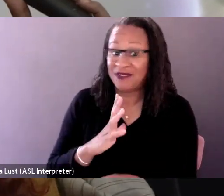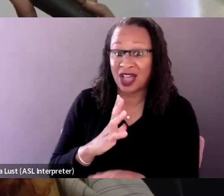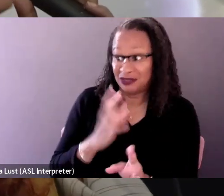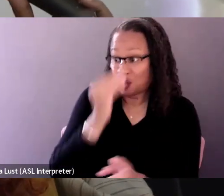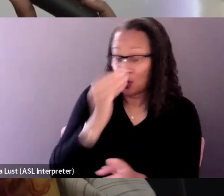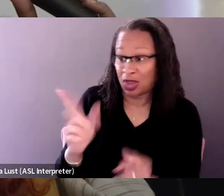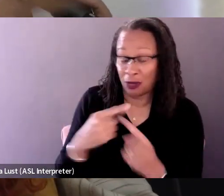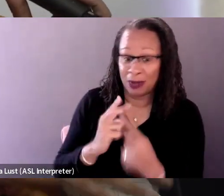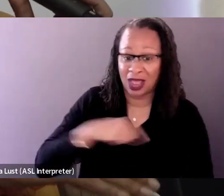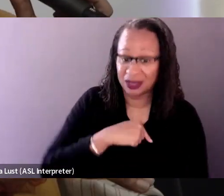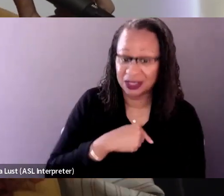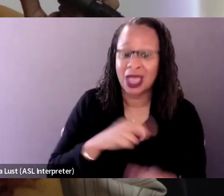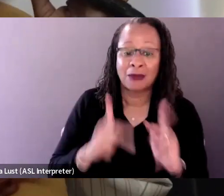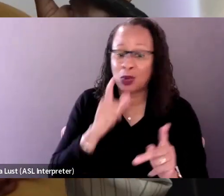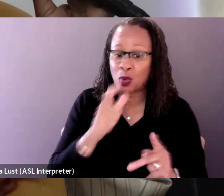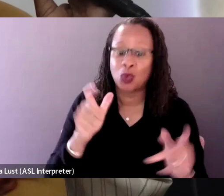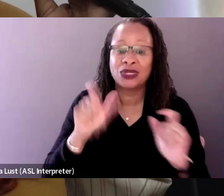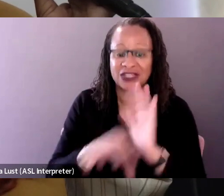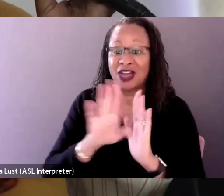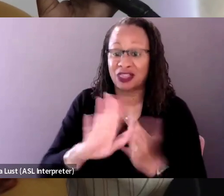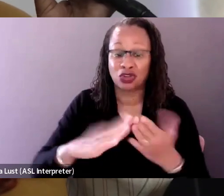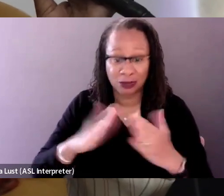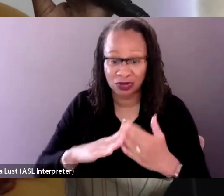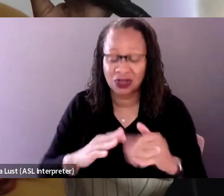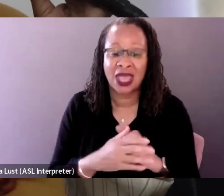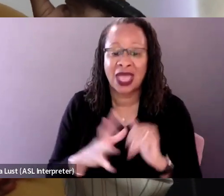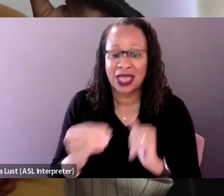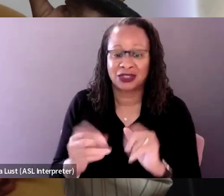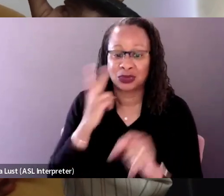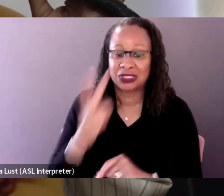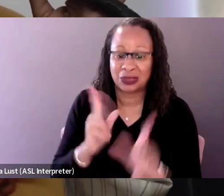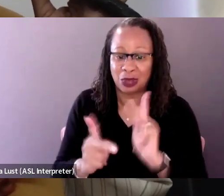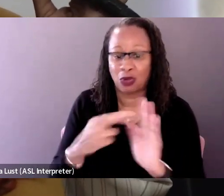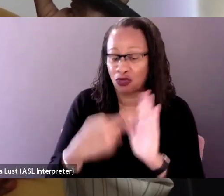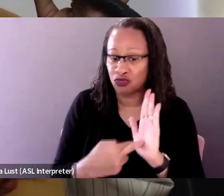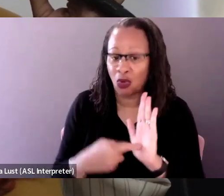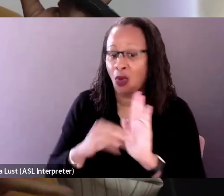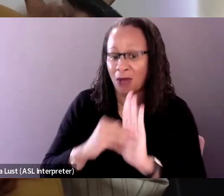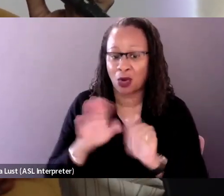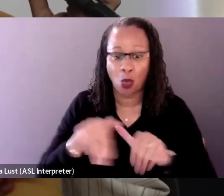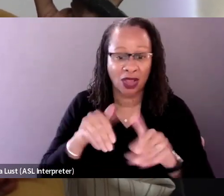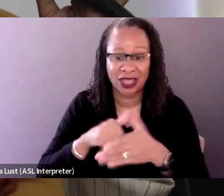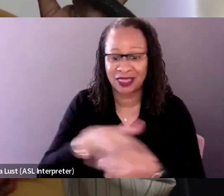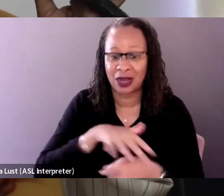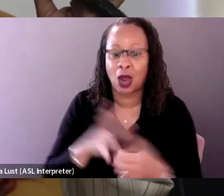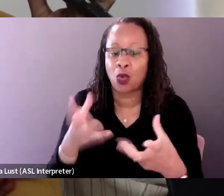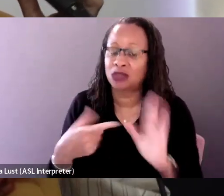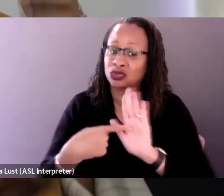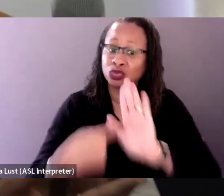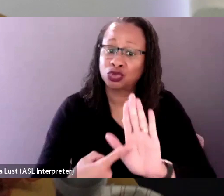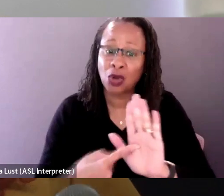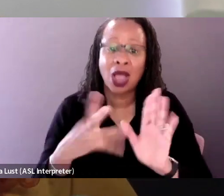who have yet to find their communities and to see people role modeling, walking in their walk, I wanted to create more